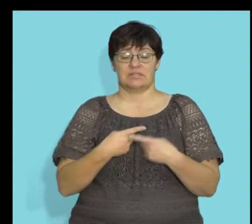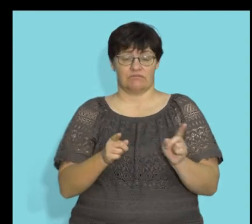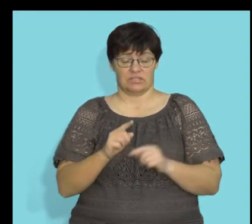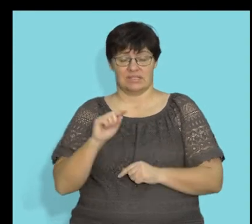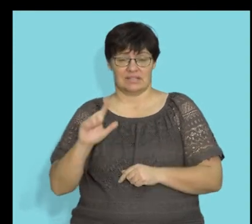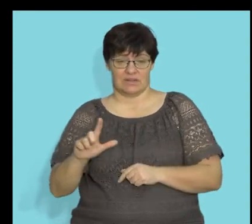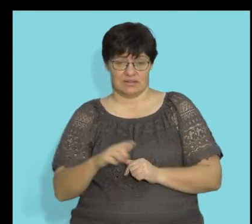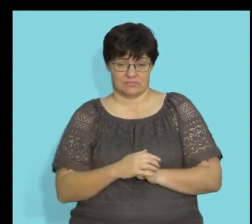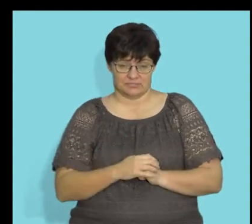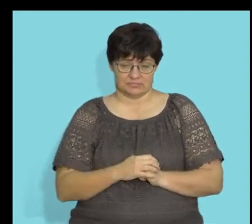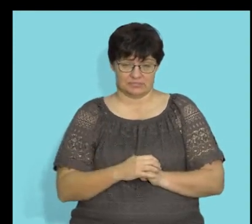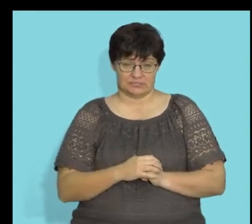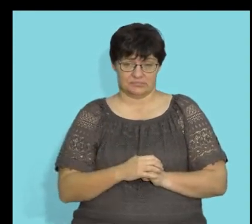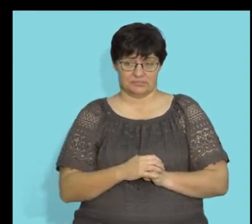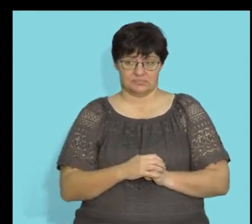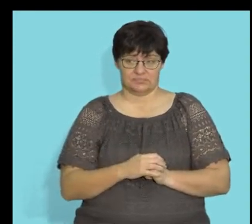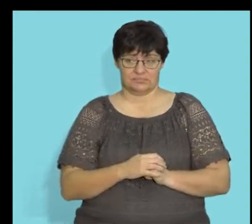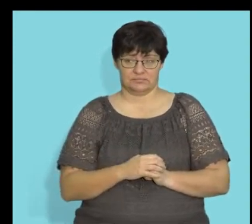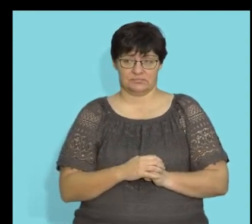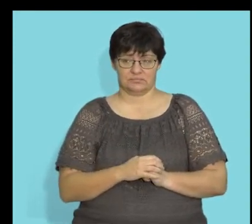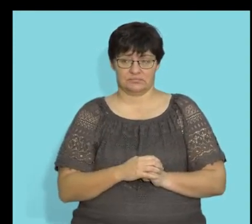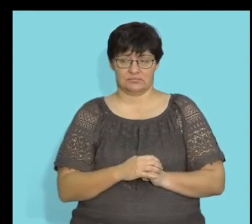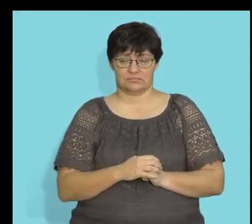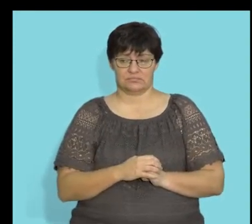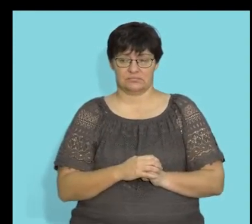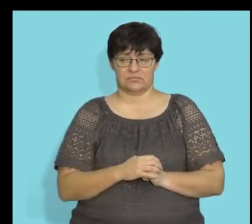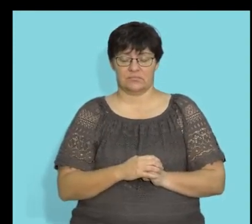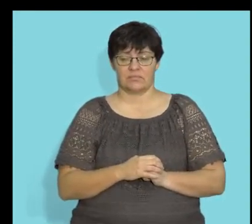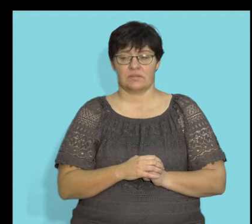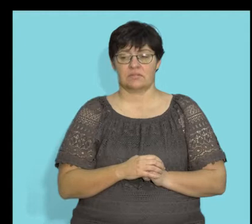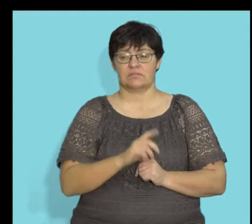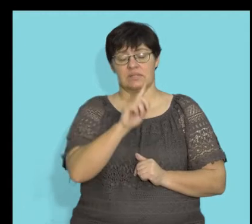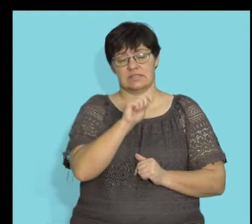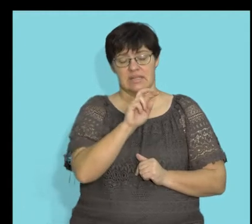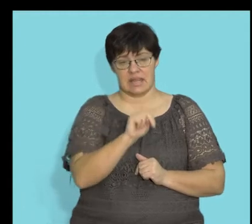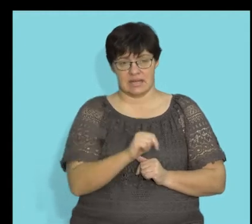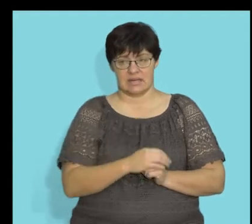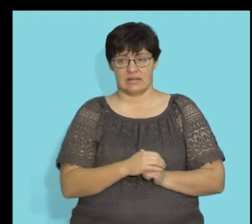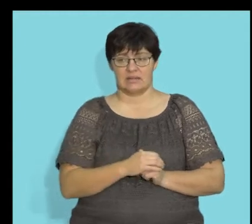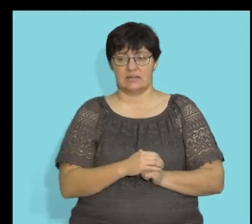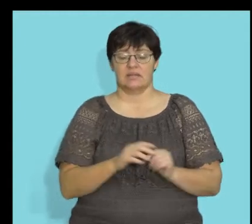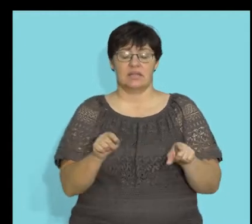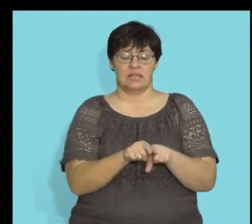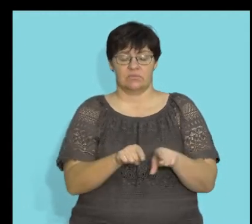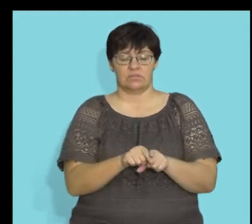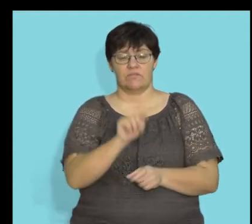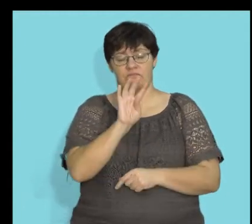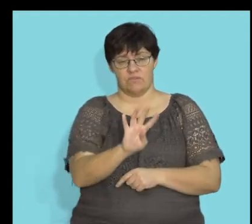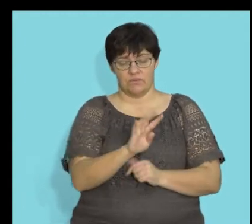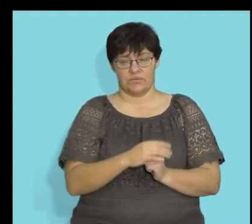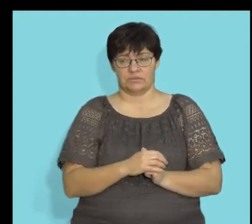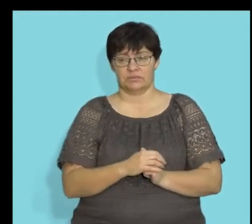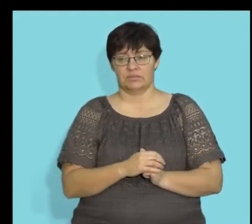difference, which is positive 7. Then if I simplify that, I'm going to have Tn is equal to